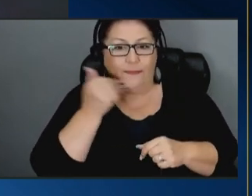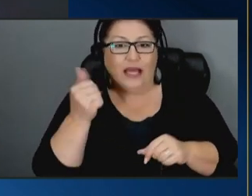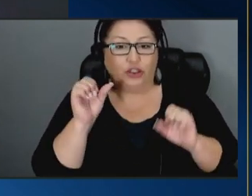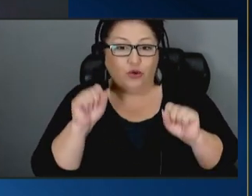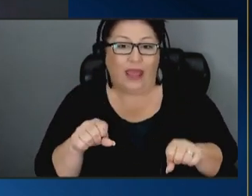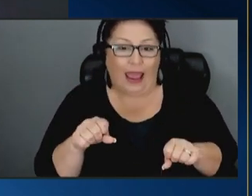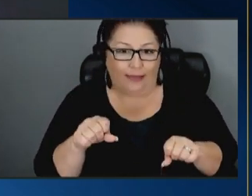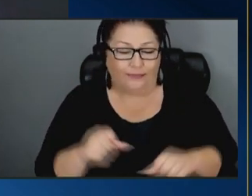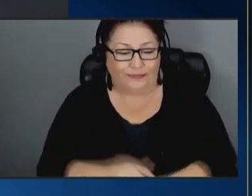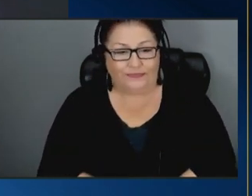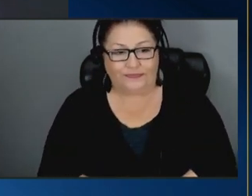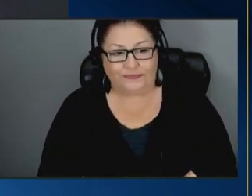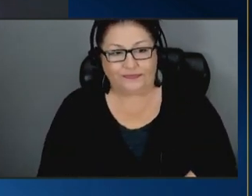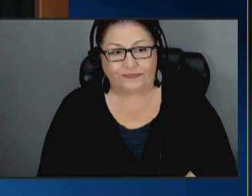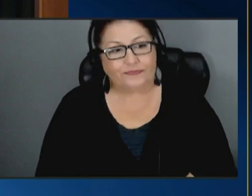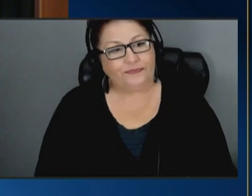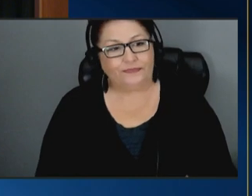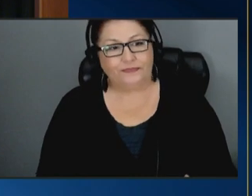be